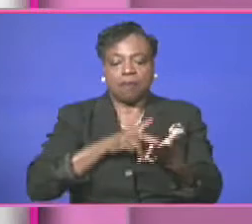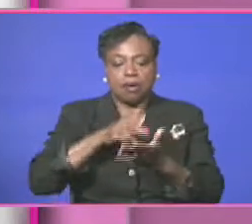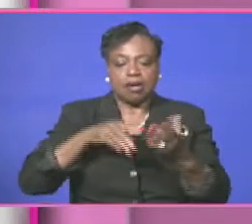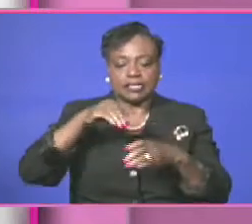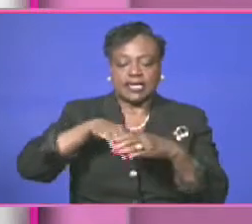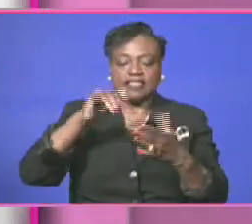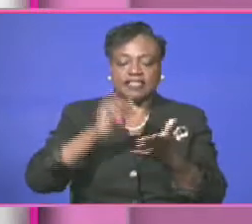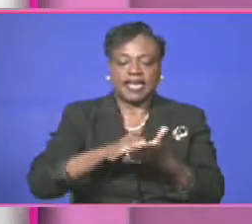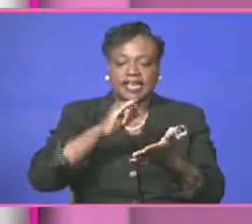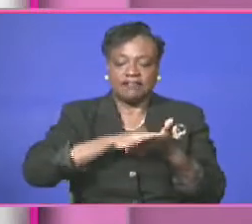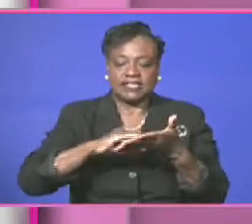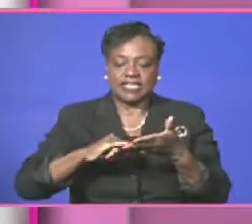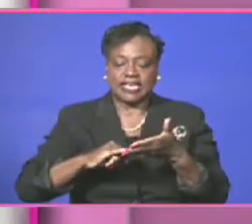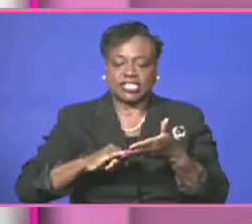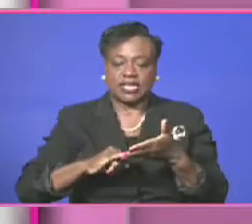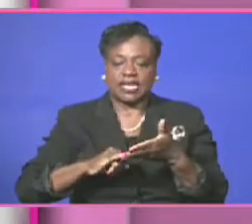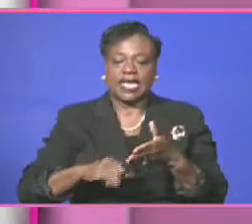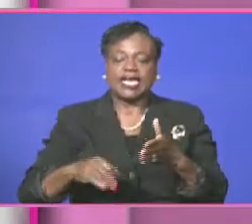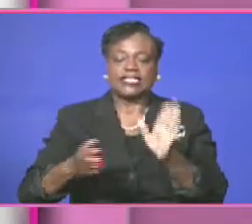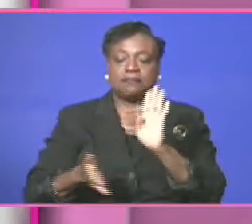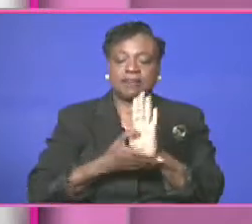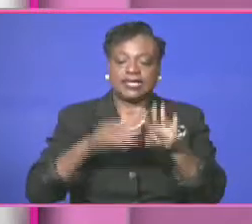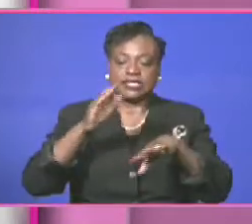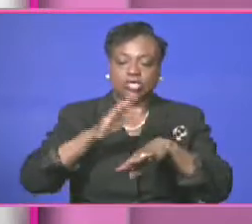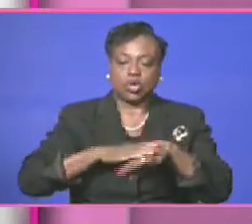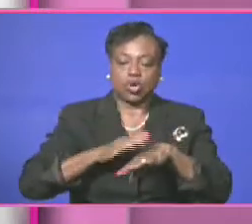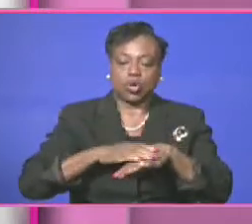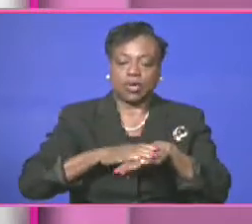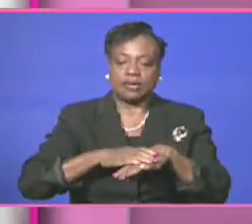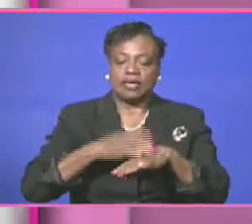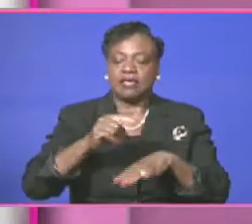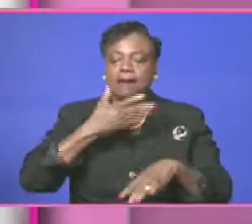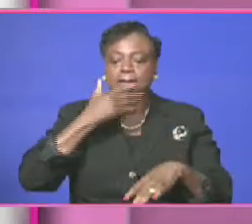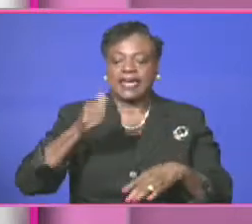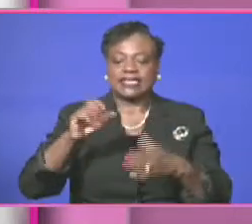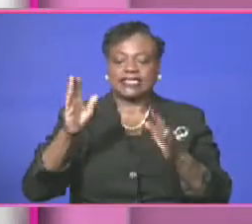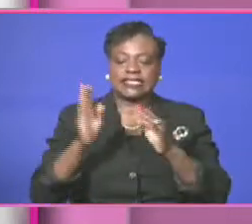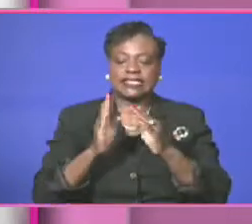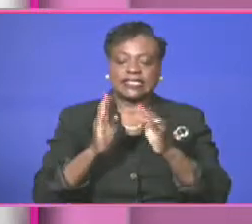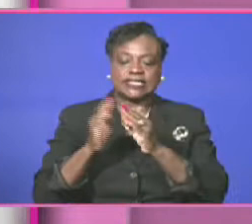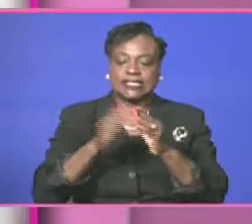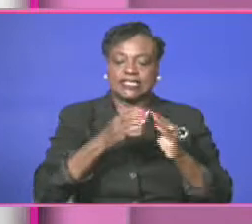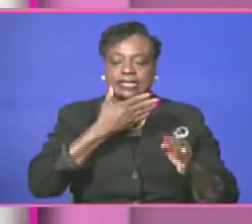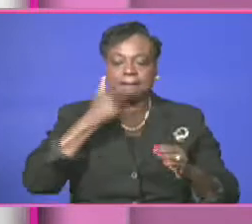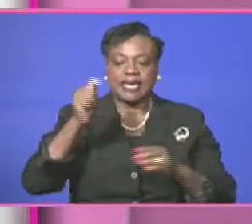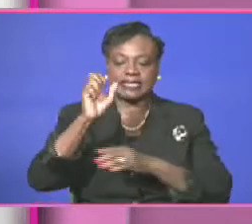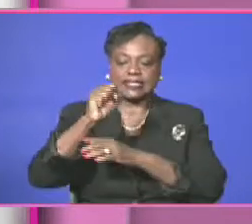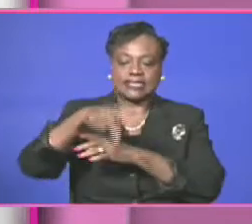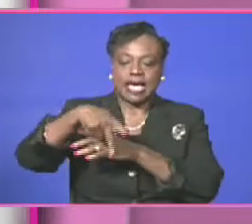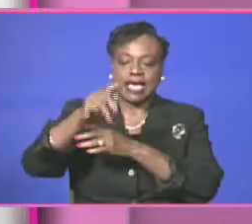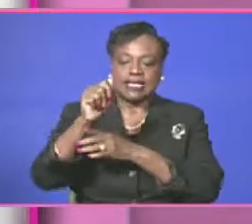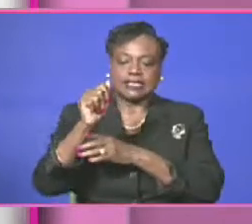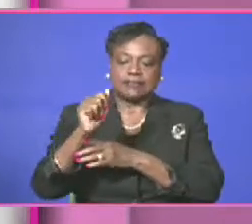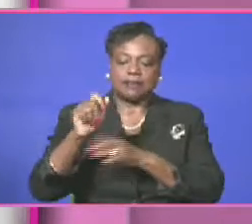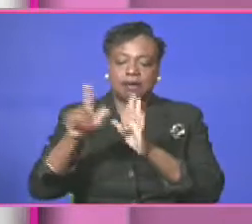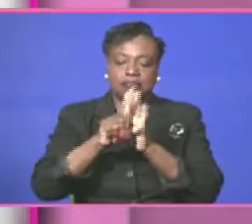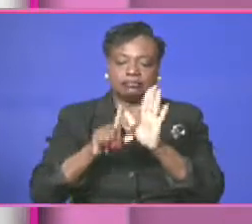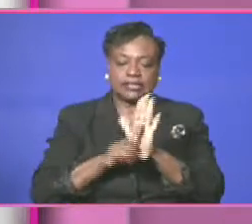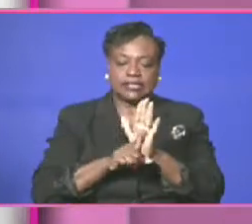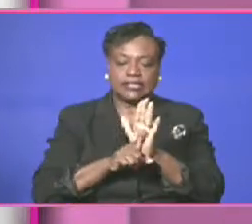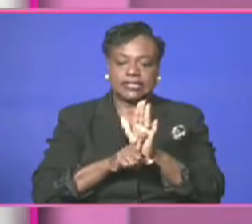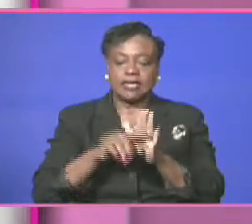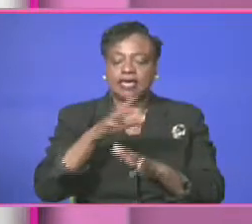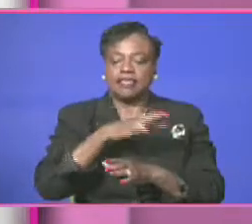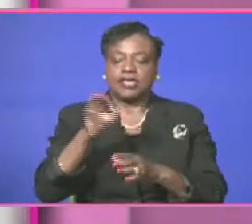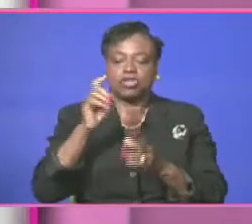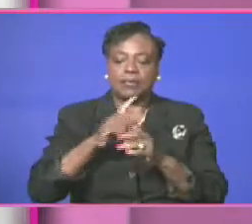The awards are based on readers' nominations of the best cities to the best spas and cruises. Participants nominated their favorite